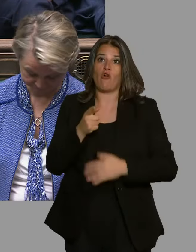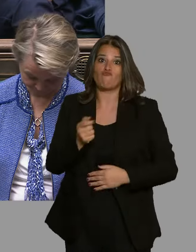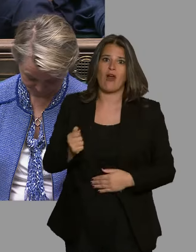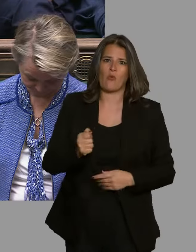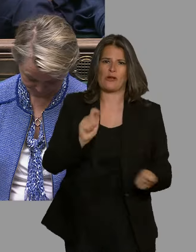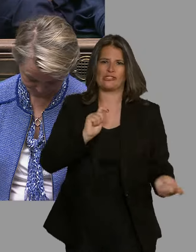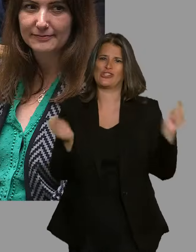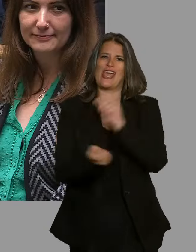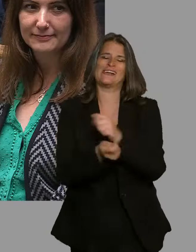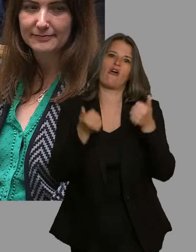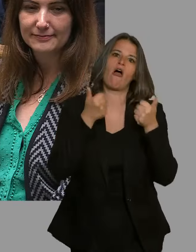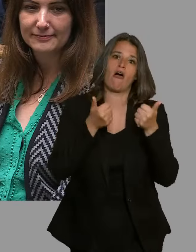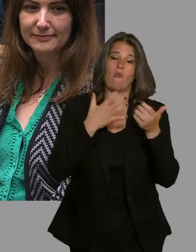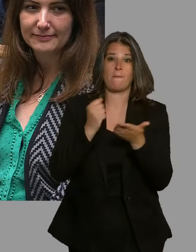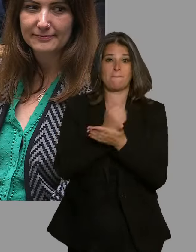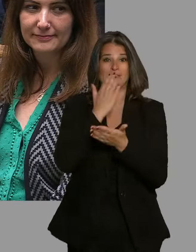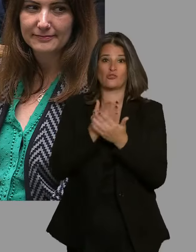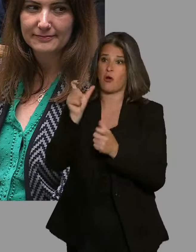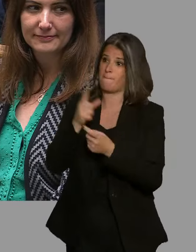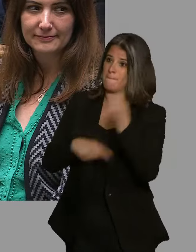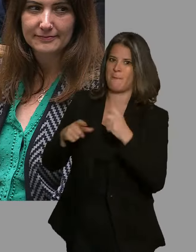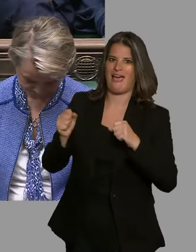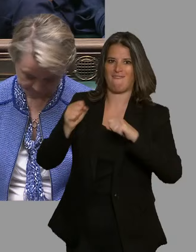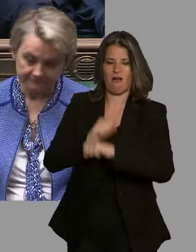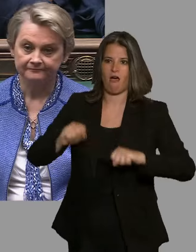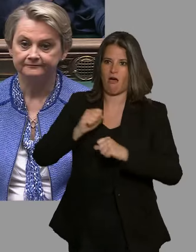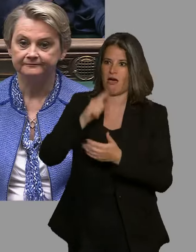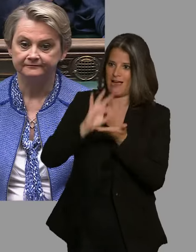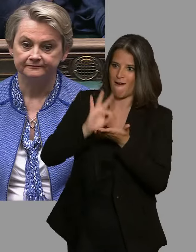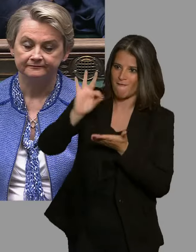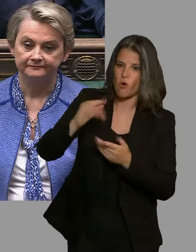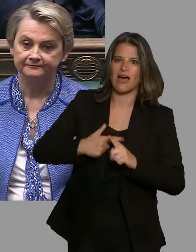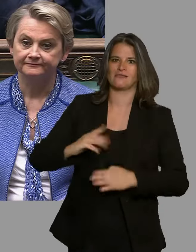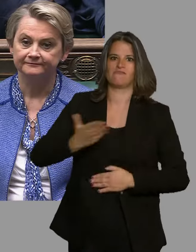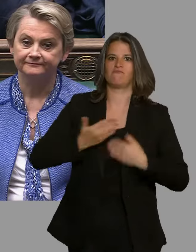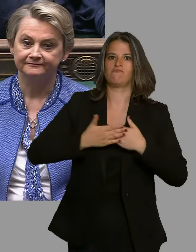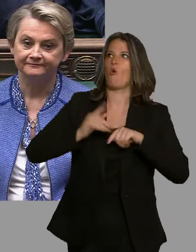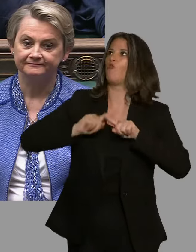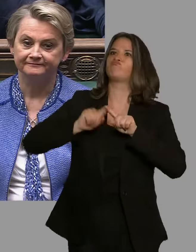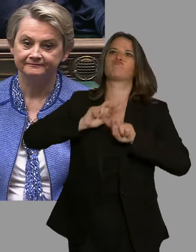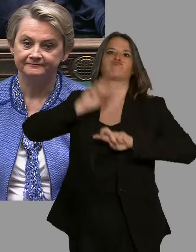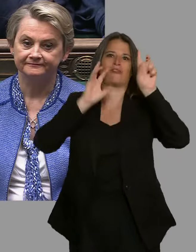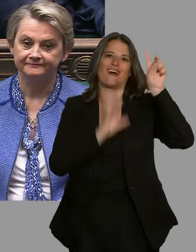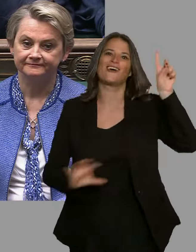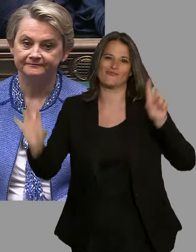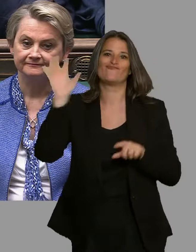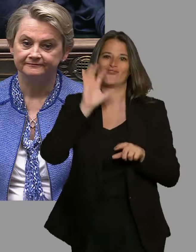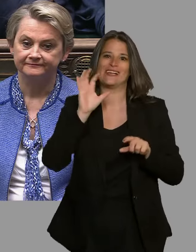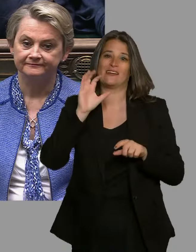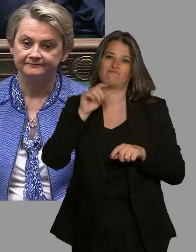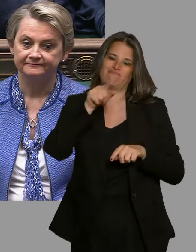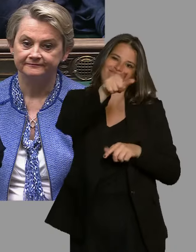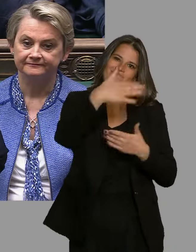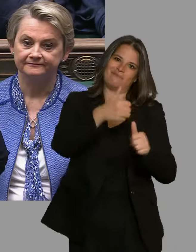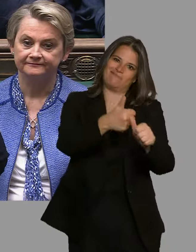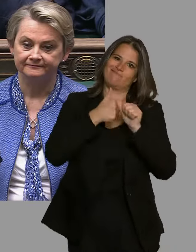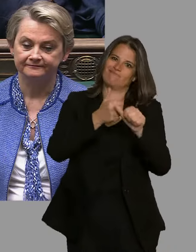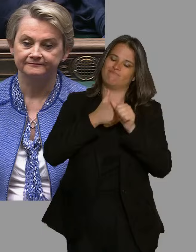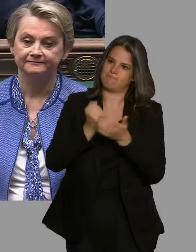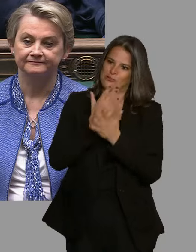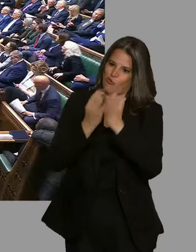huge potential to offer passengers more choice. I'd be delighted to make sure that she and other interested MPs meet with the Rail Minister to put their